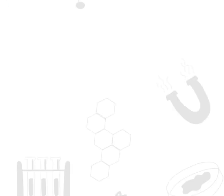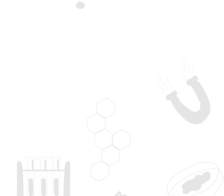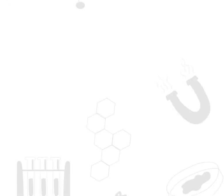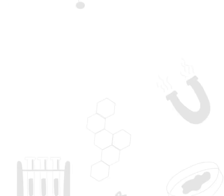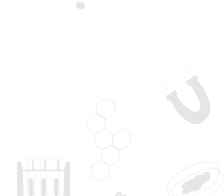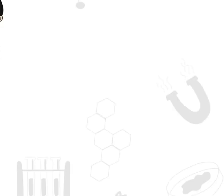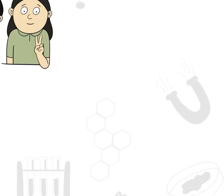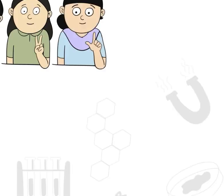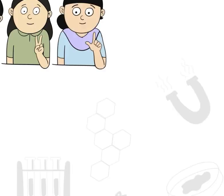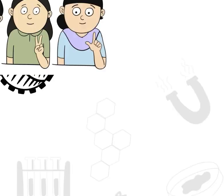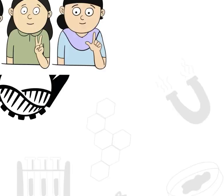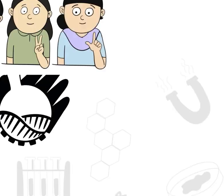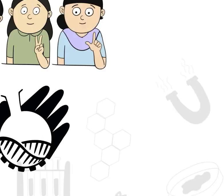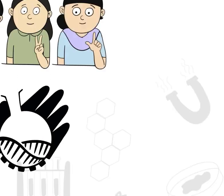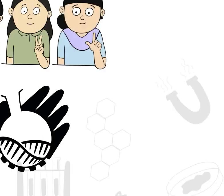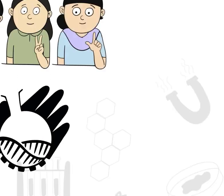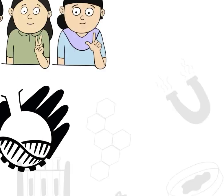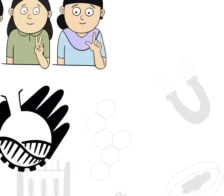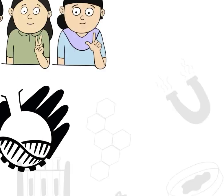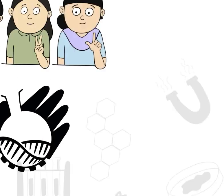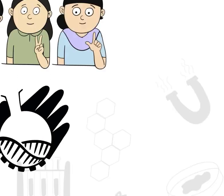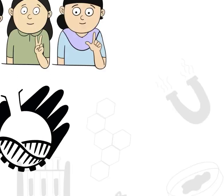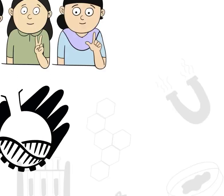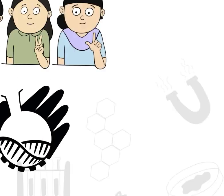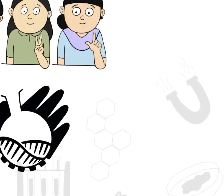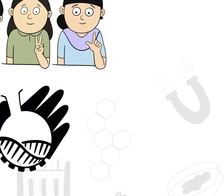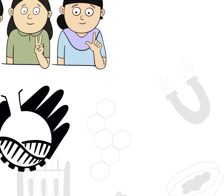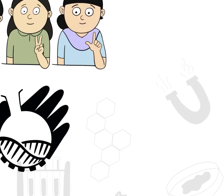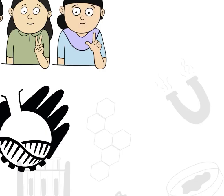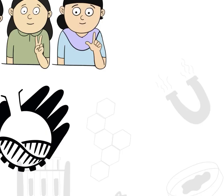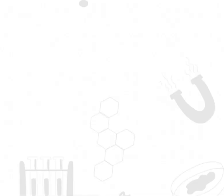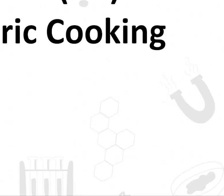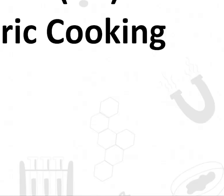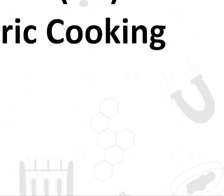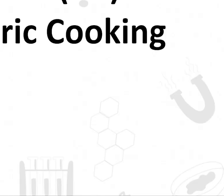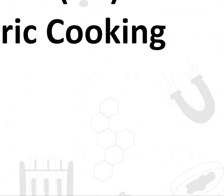Welcome to ISL Enabled Virtual Lab of CSIR.